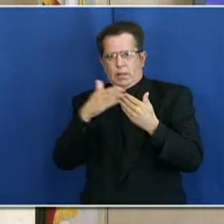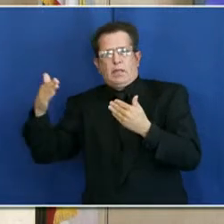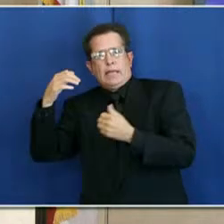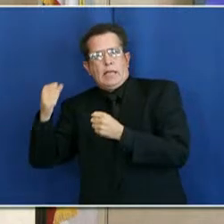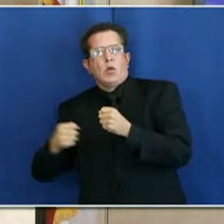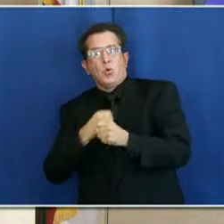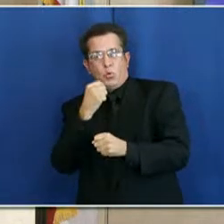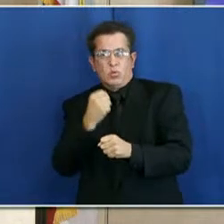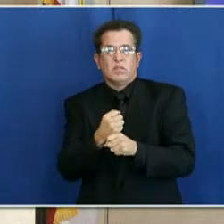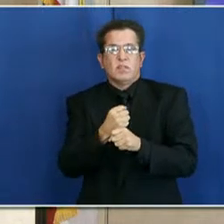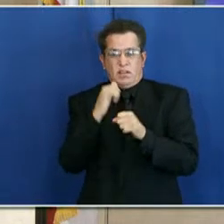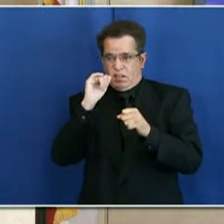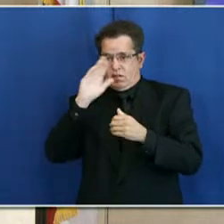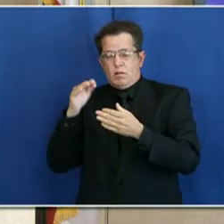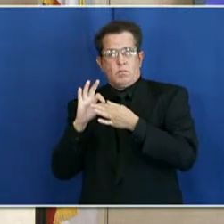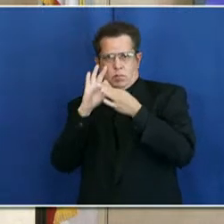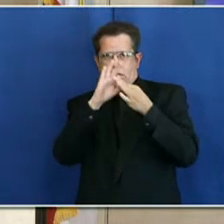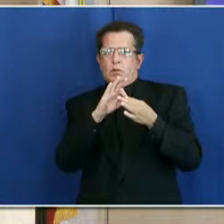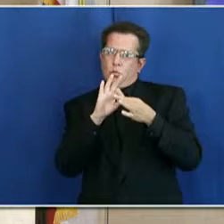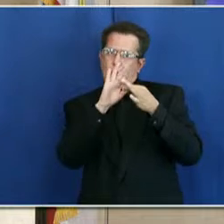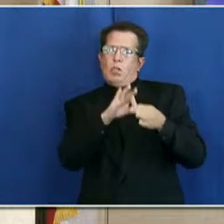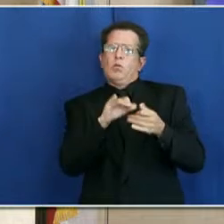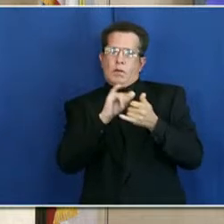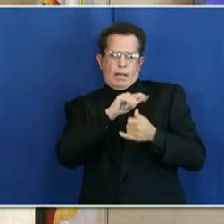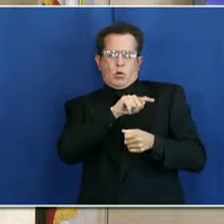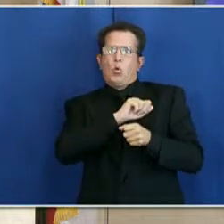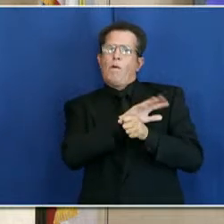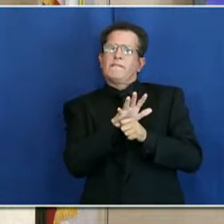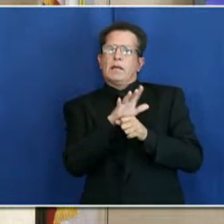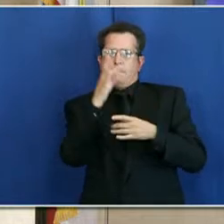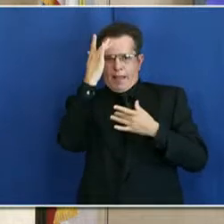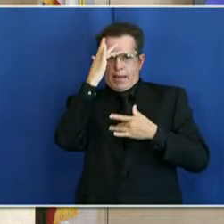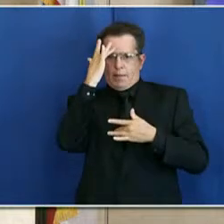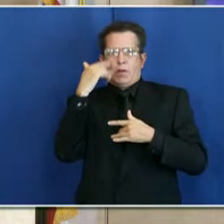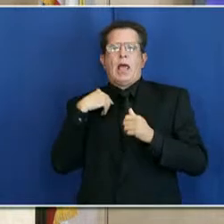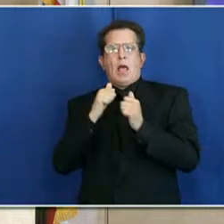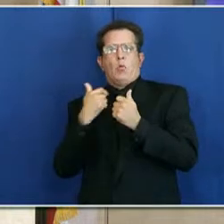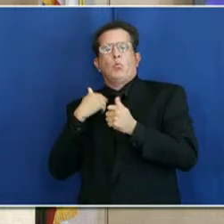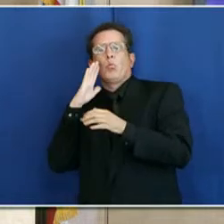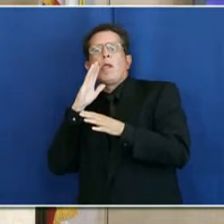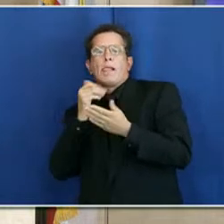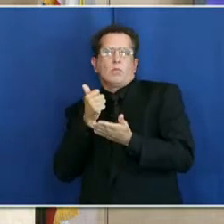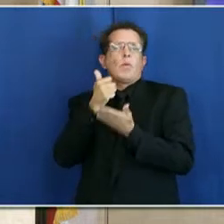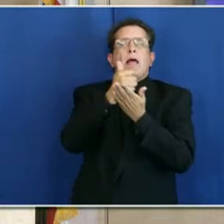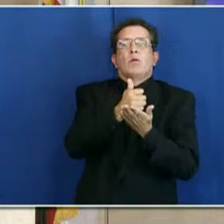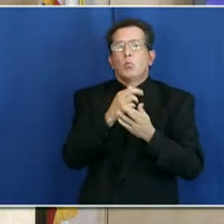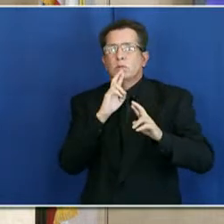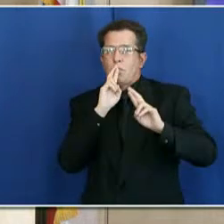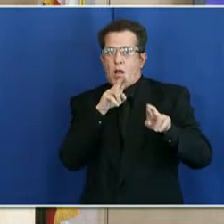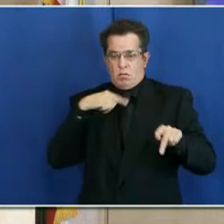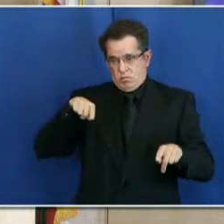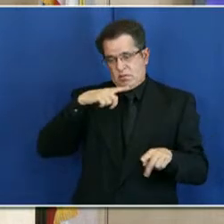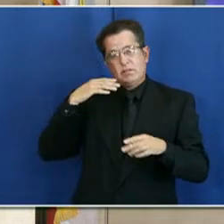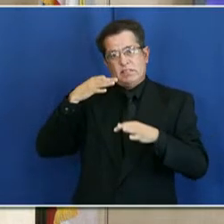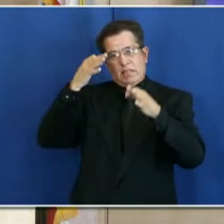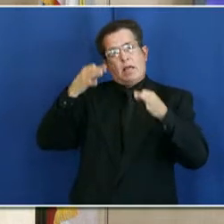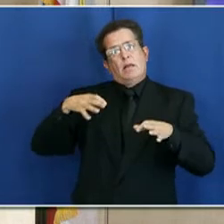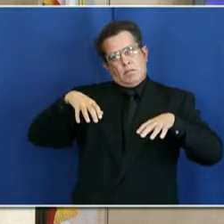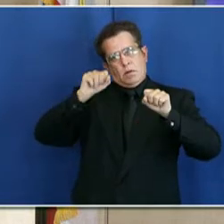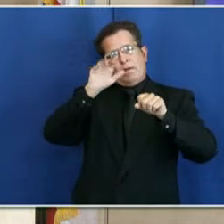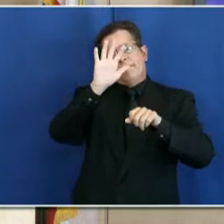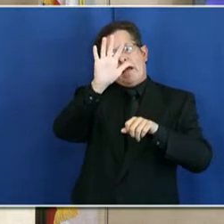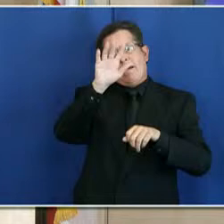dealt with certainly were related to the pandemic and our response to it. Yesterday, our Board of Supervisors voted to adopt a budget of more